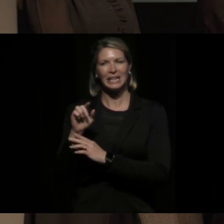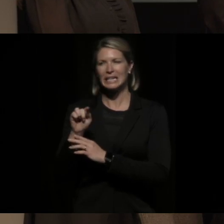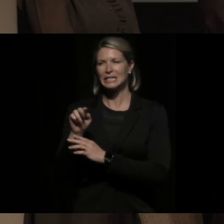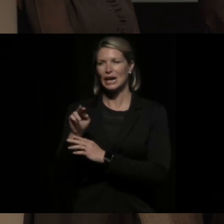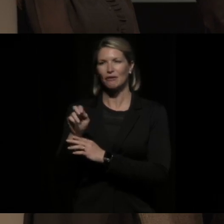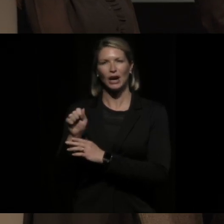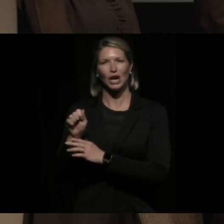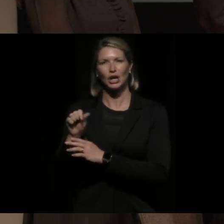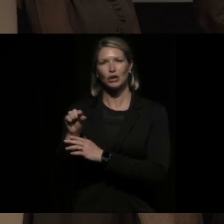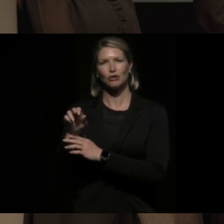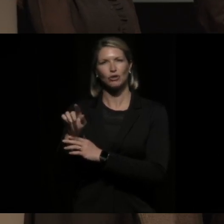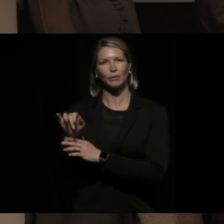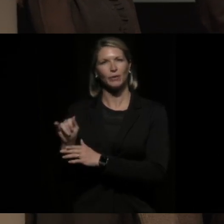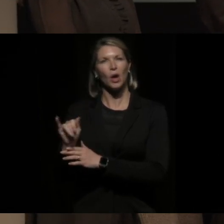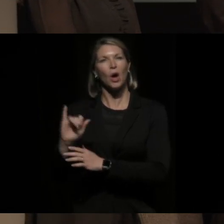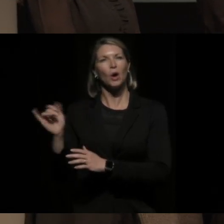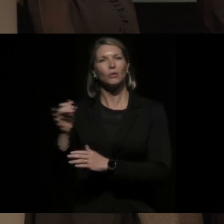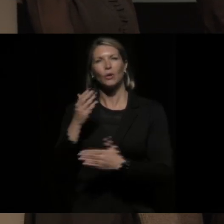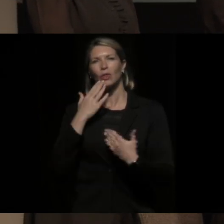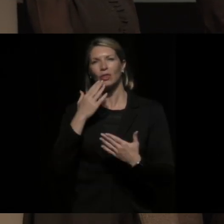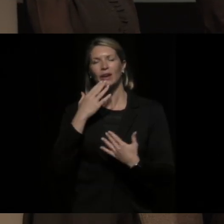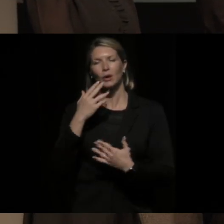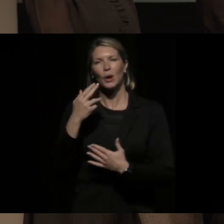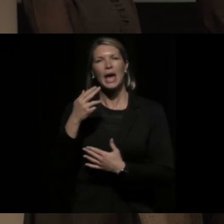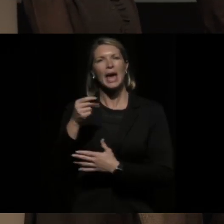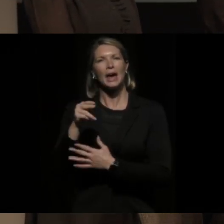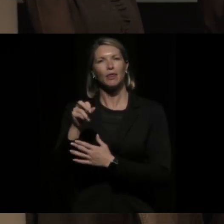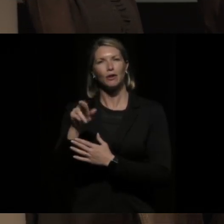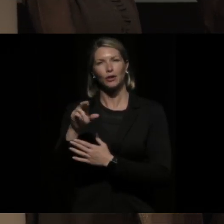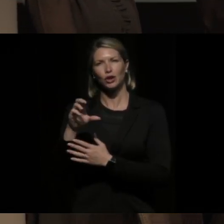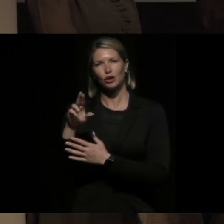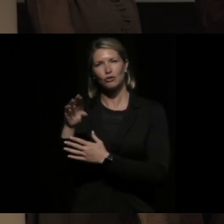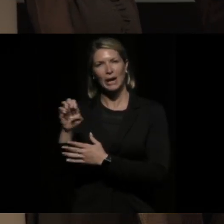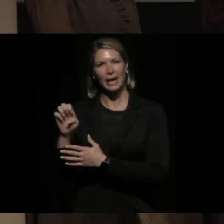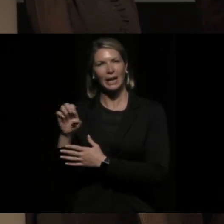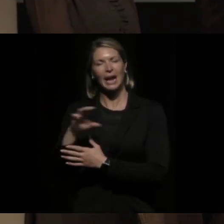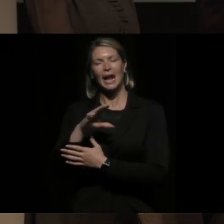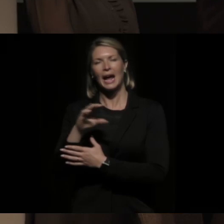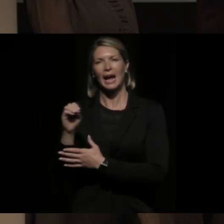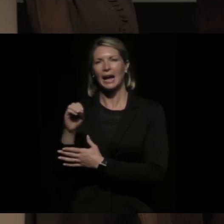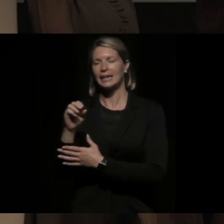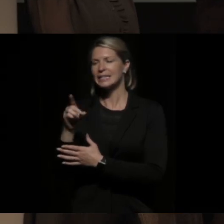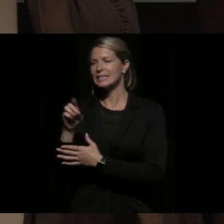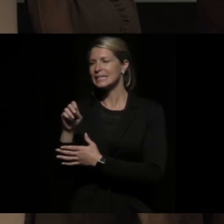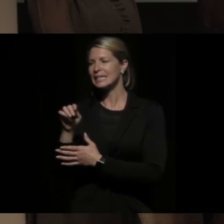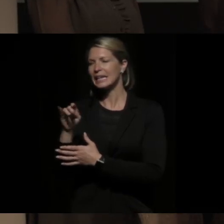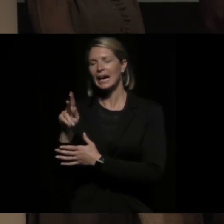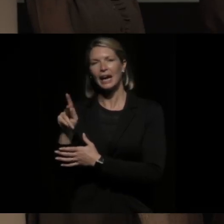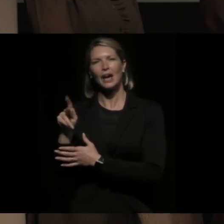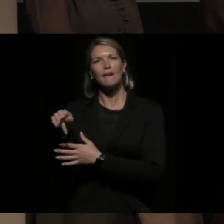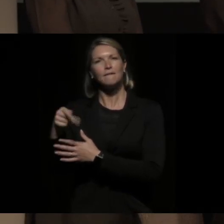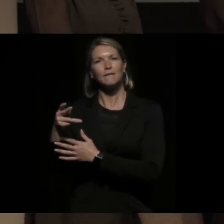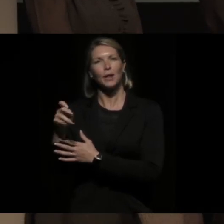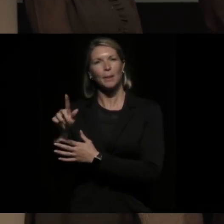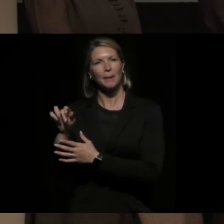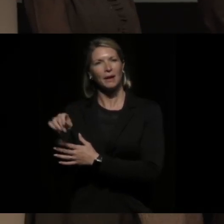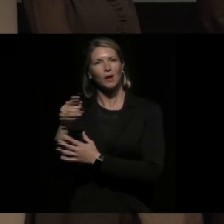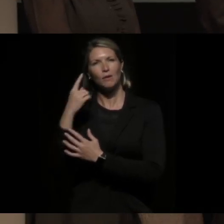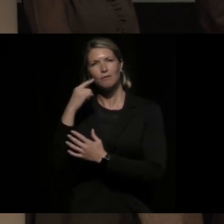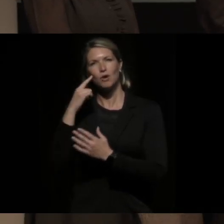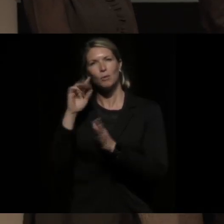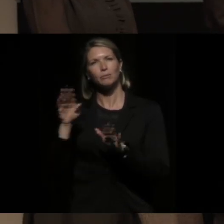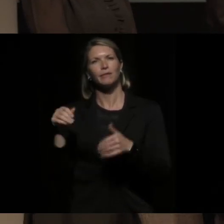As well, thank you to Heather Crane and Denica Philpott of the Newfoundland and Labrador Association for the Deaf